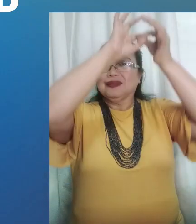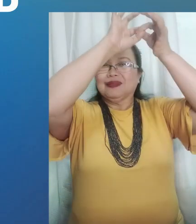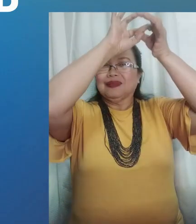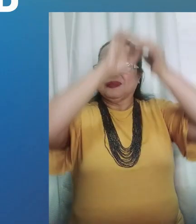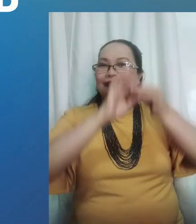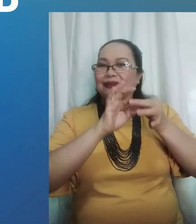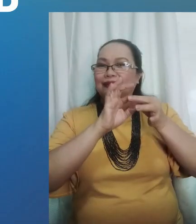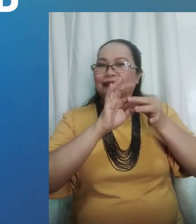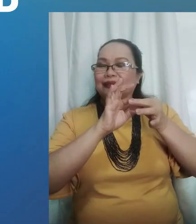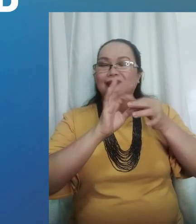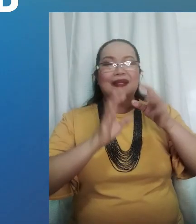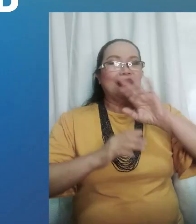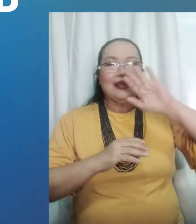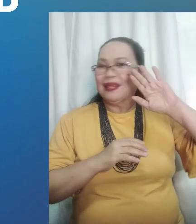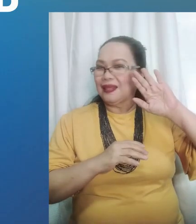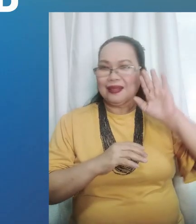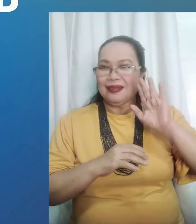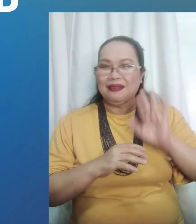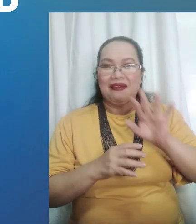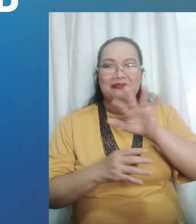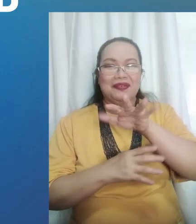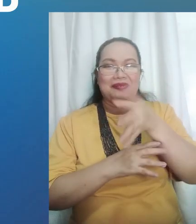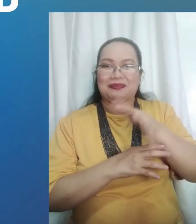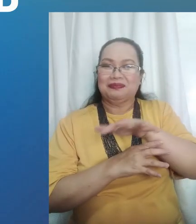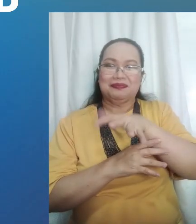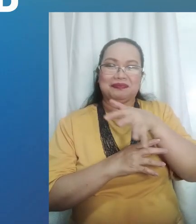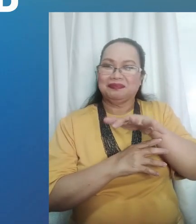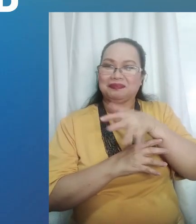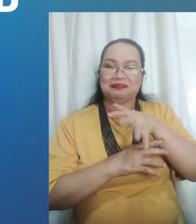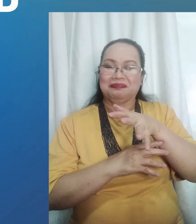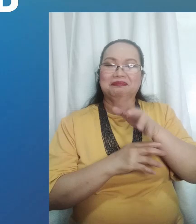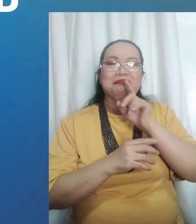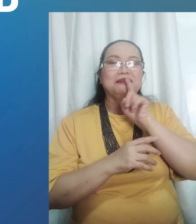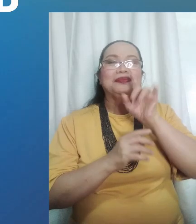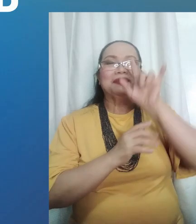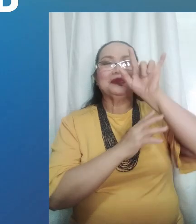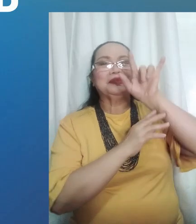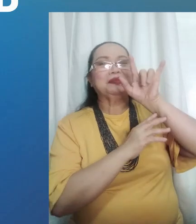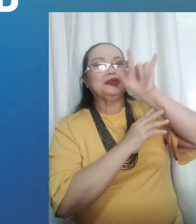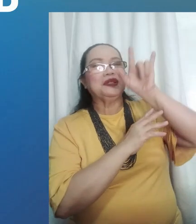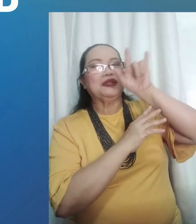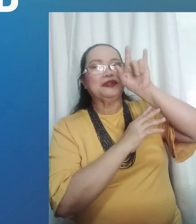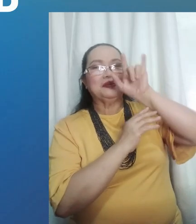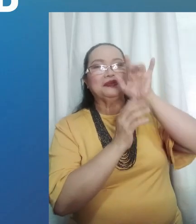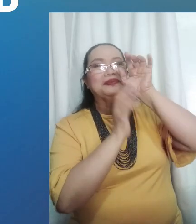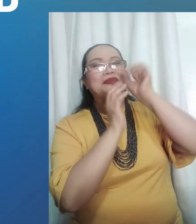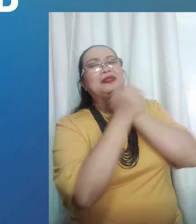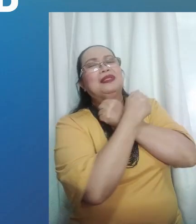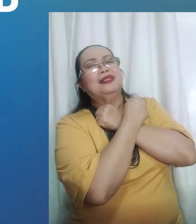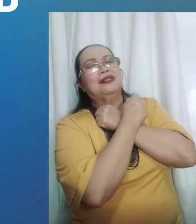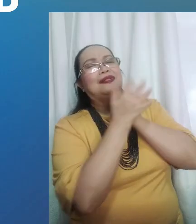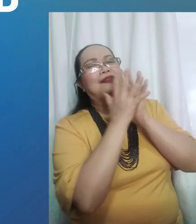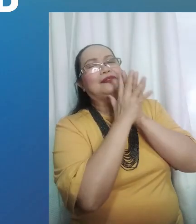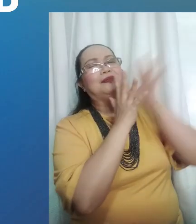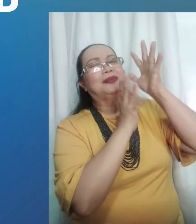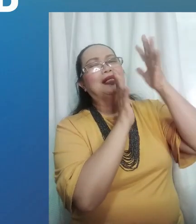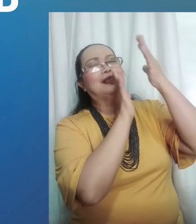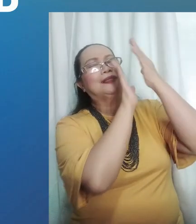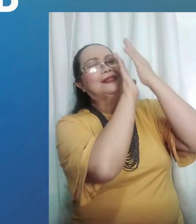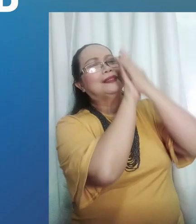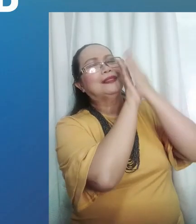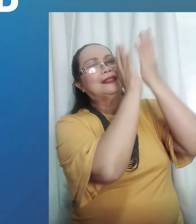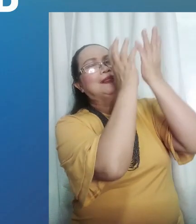marked by unwavering devotion to God. The tested connection that is marked by